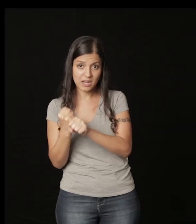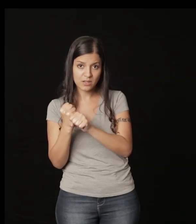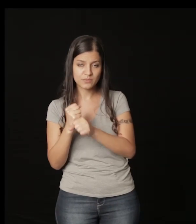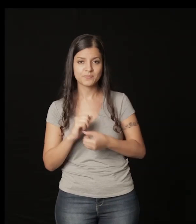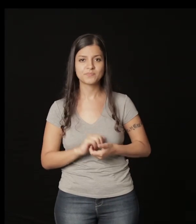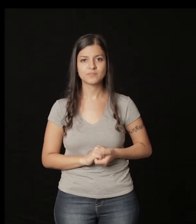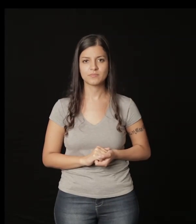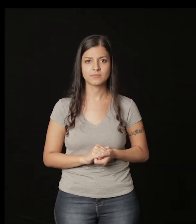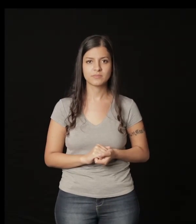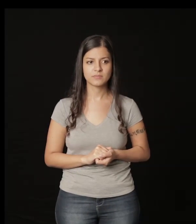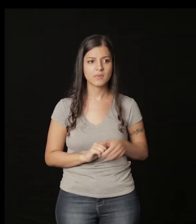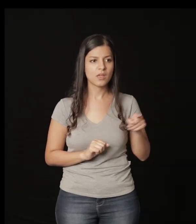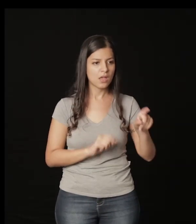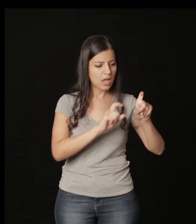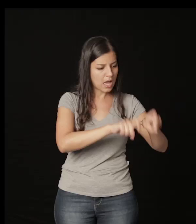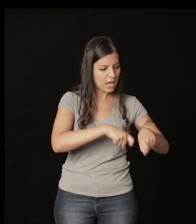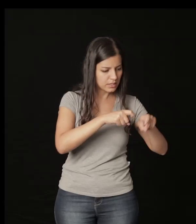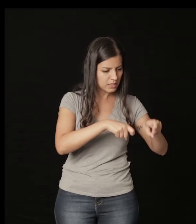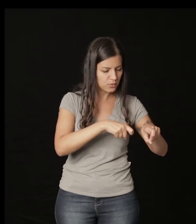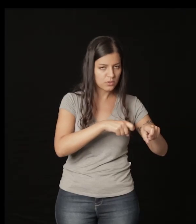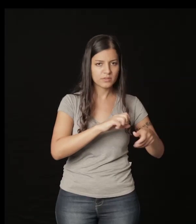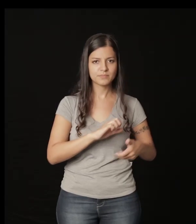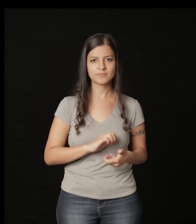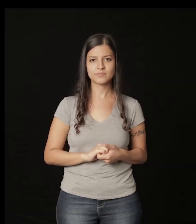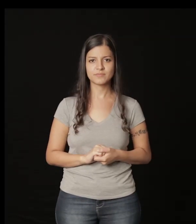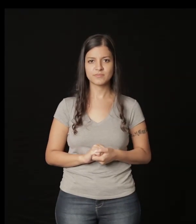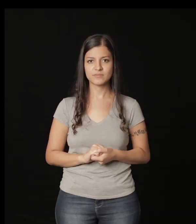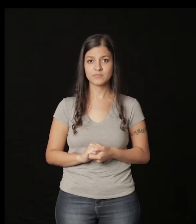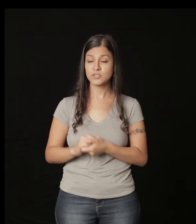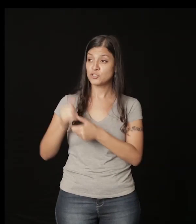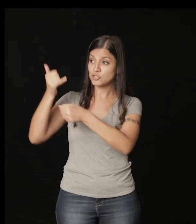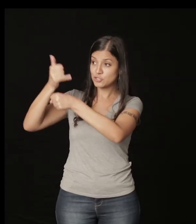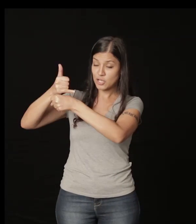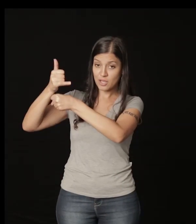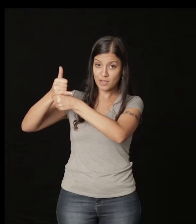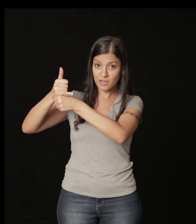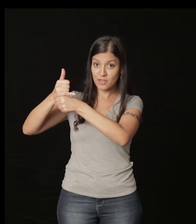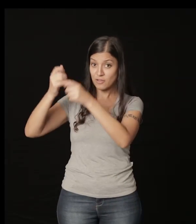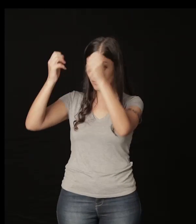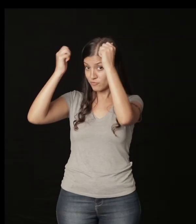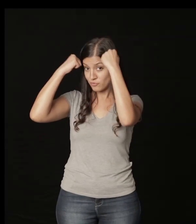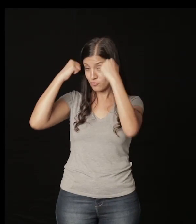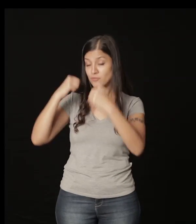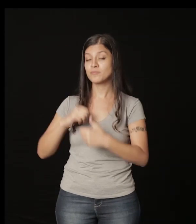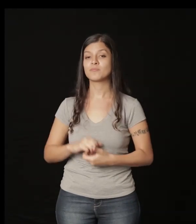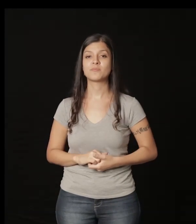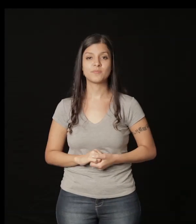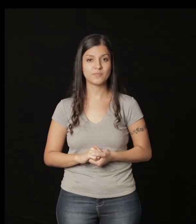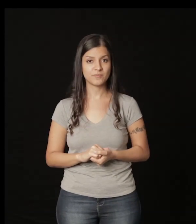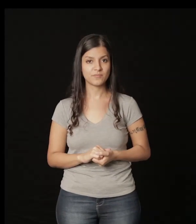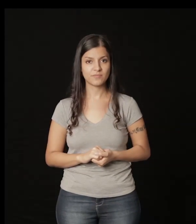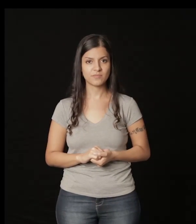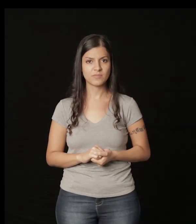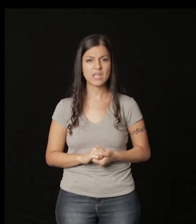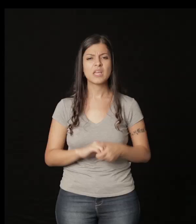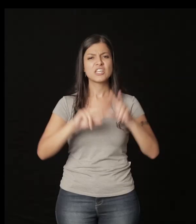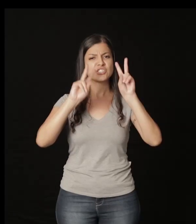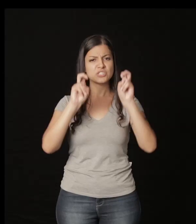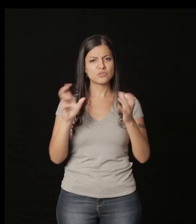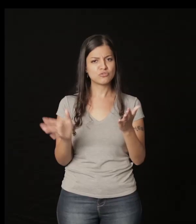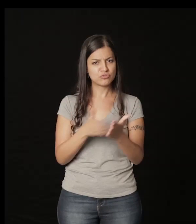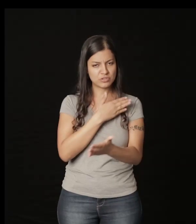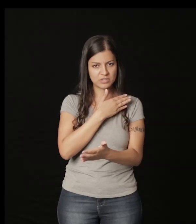bricklayer. These are young farmer boys. This is the chef. And we decided to take